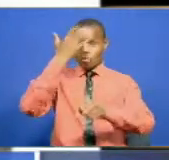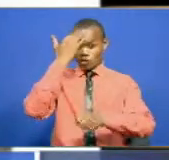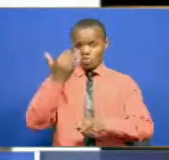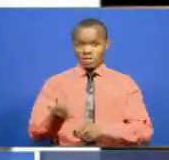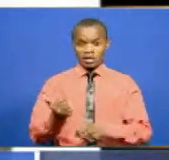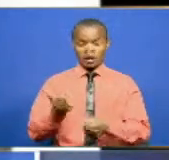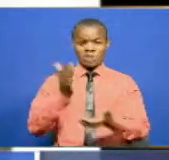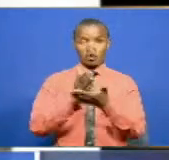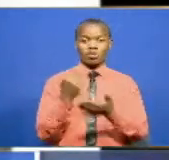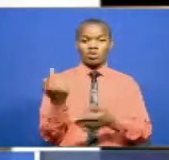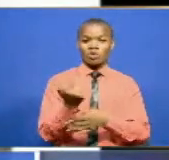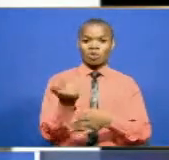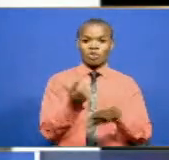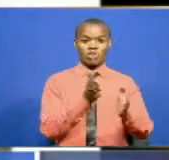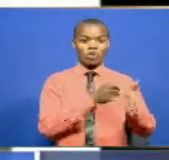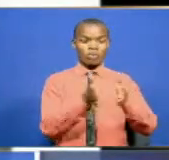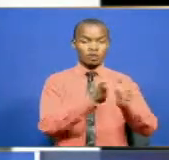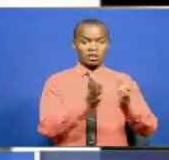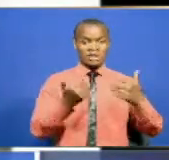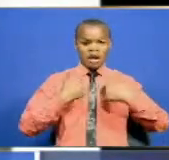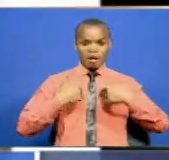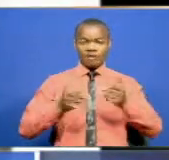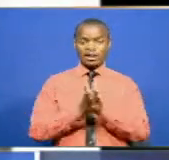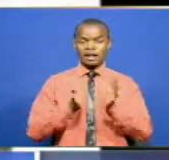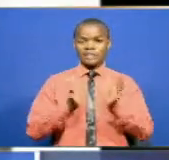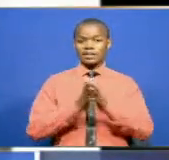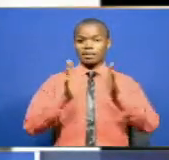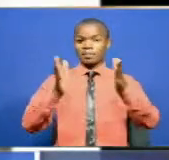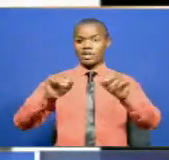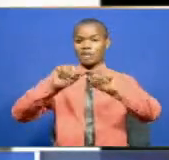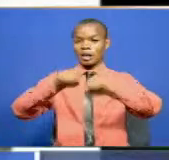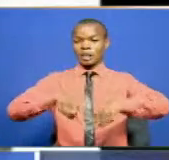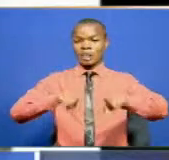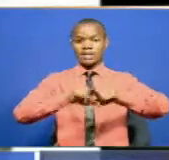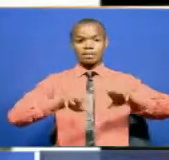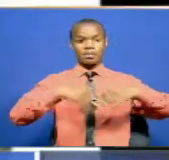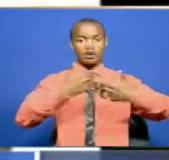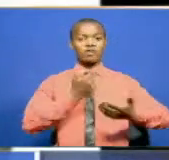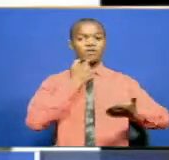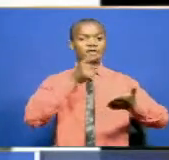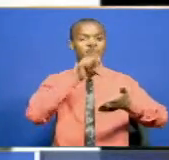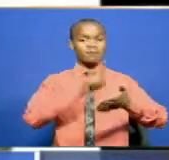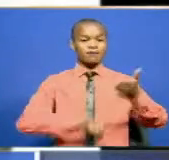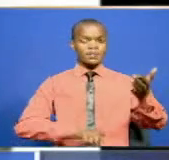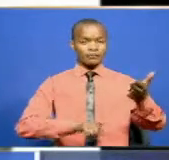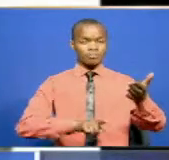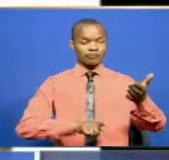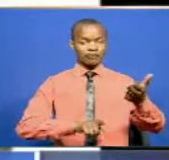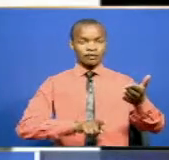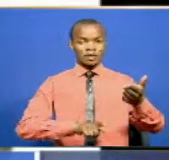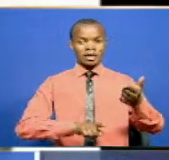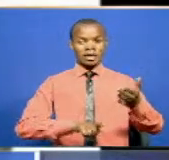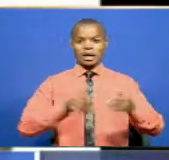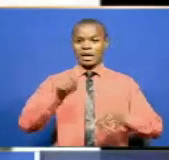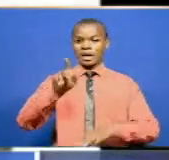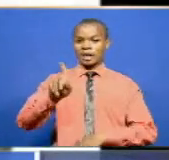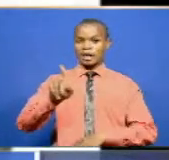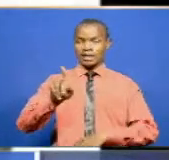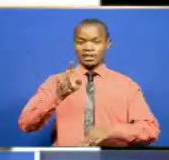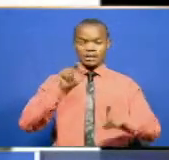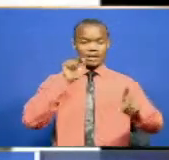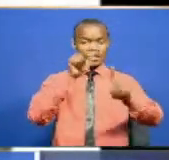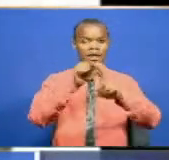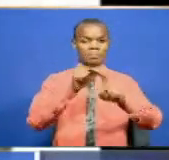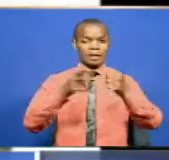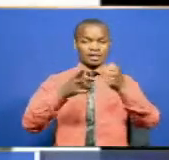this is the only opportunity we have to celebrate them. And like I said, Athletics Kenya is turning 70. If we give it 30 more